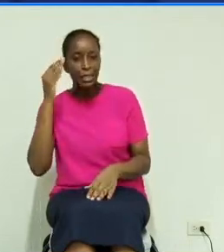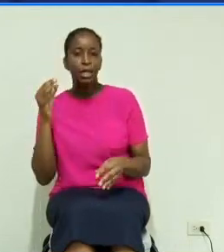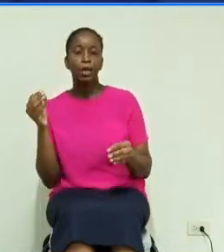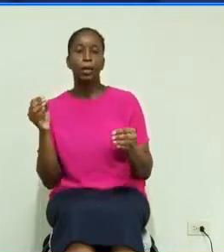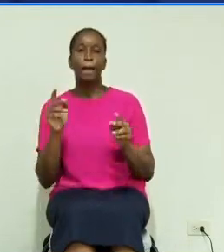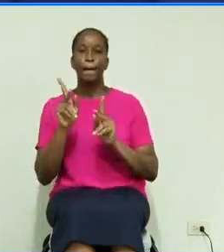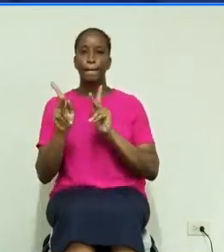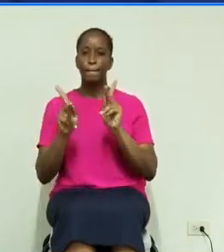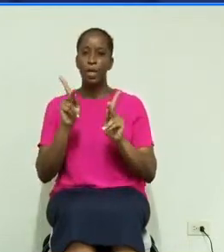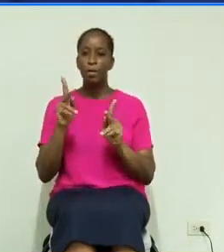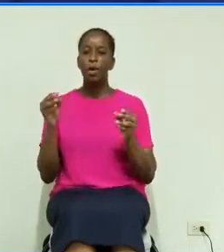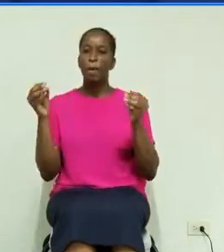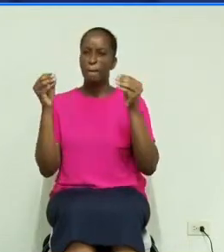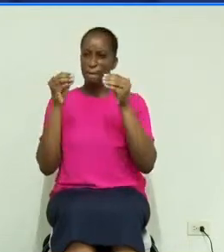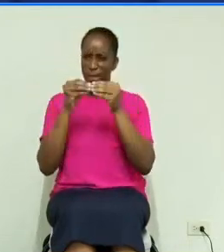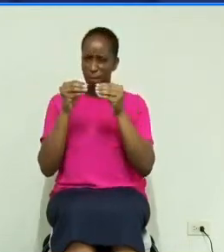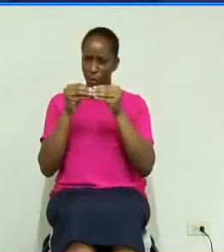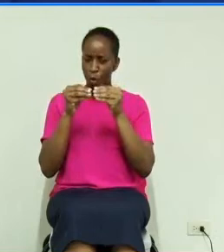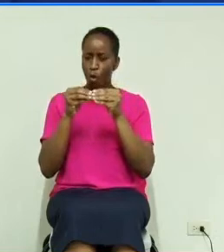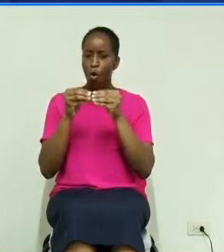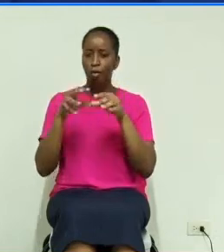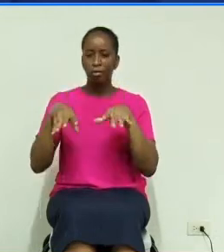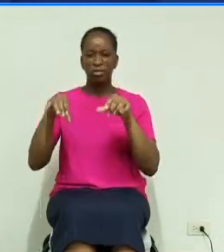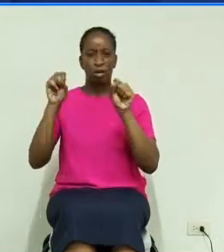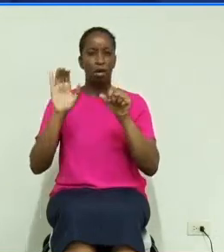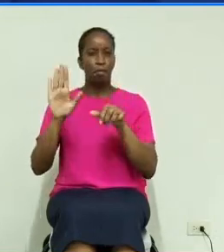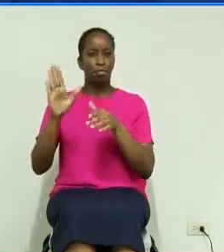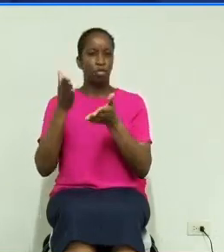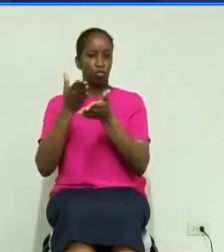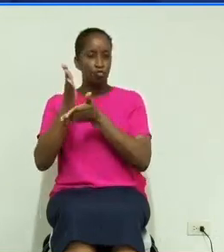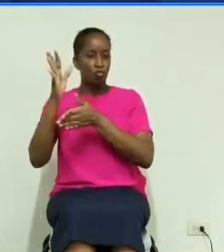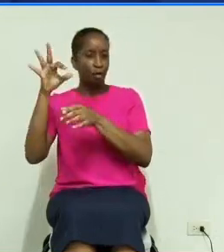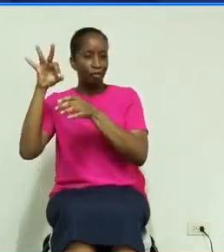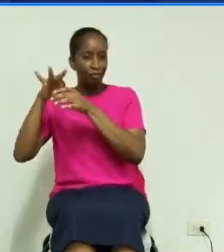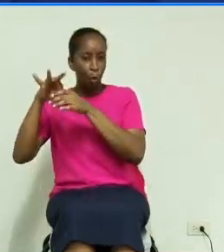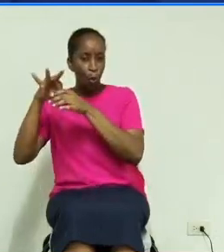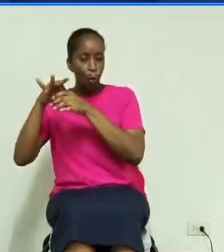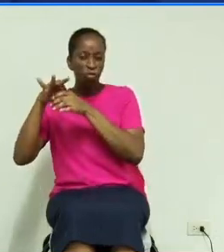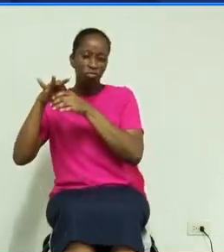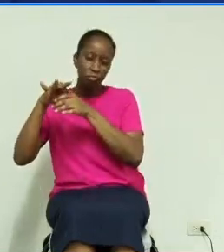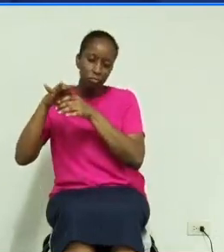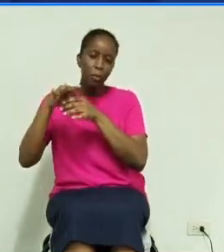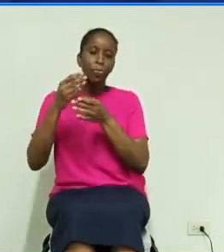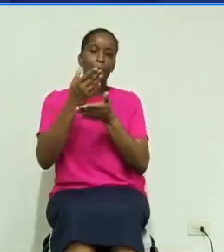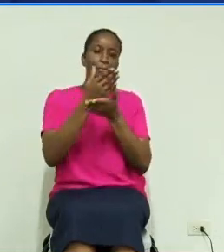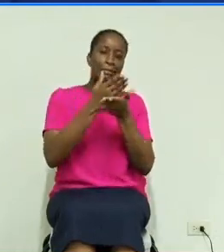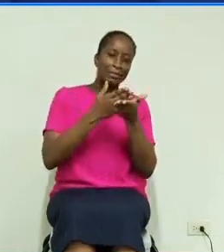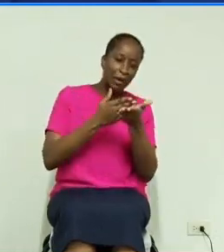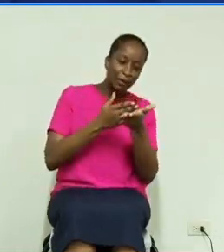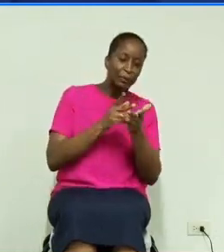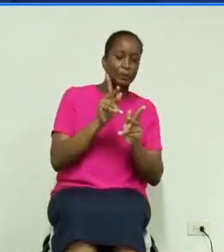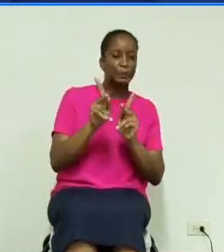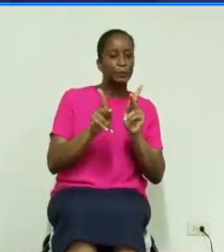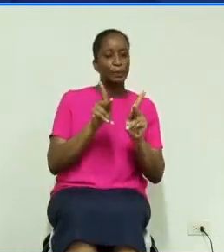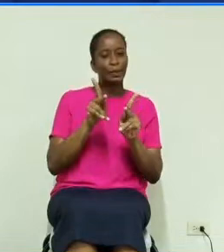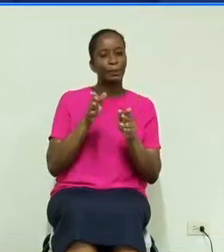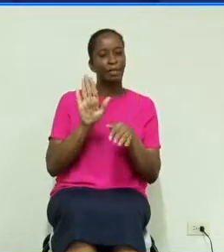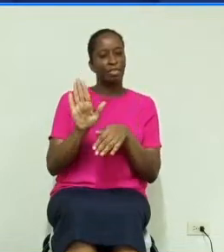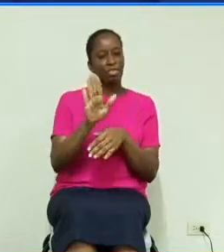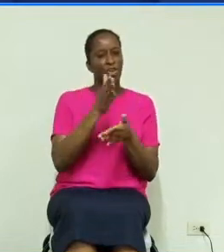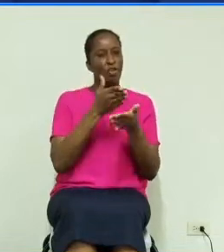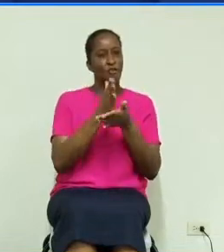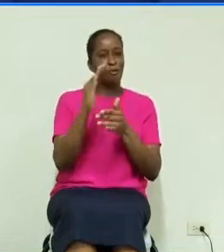of gender has gained traction, and persons are therefore very